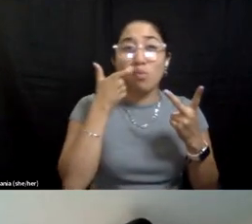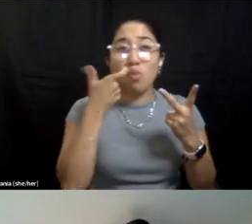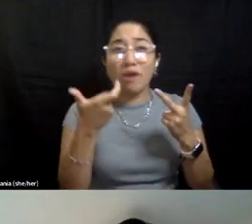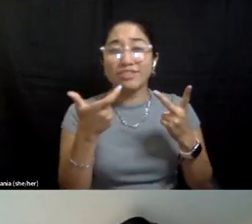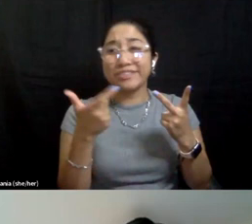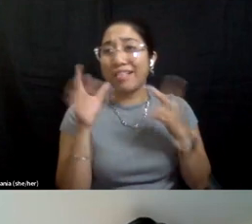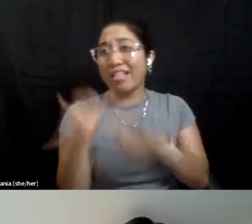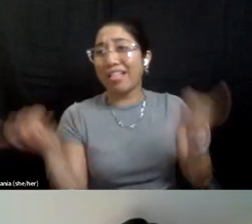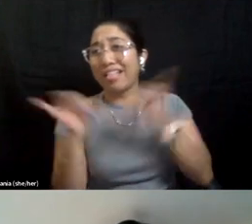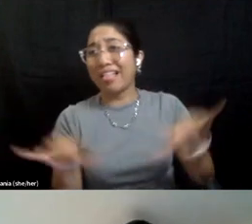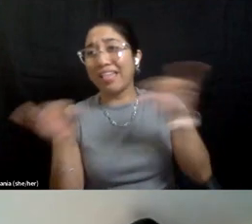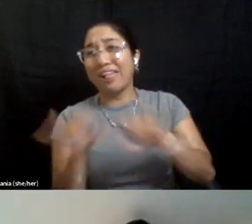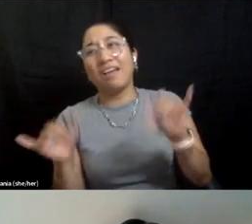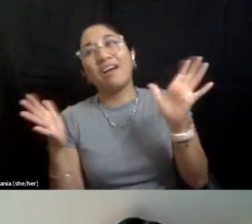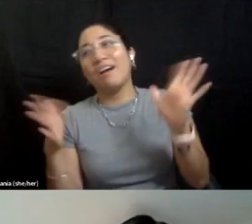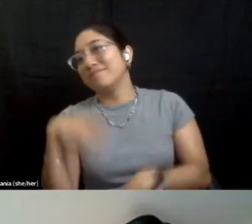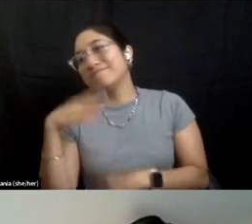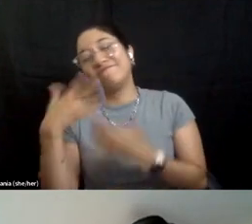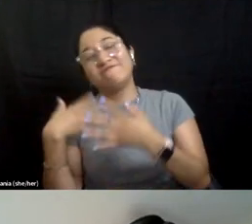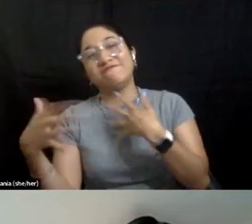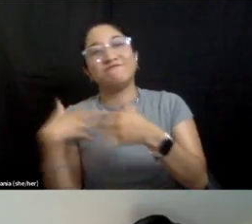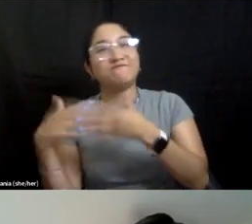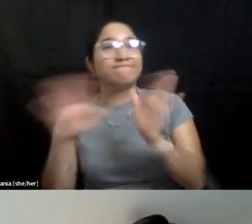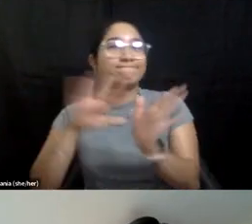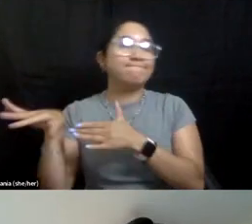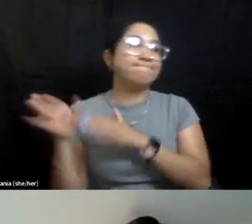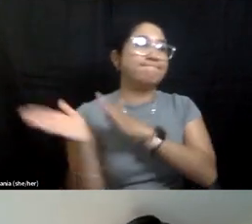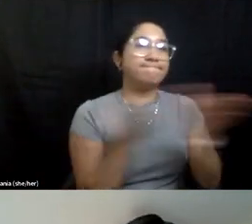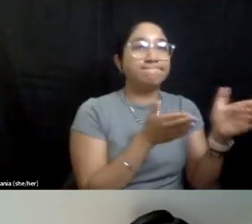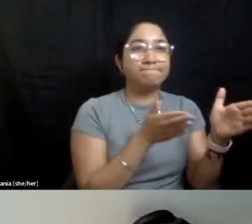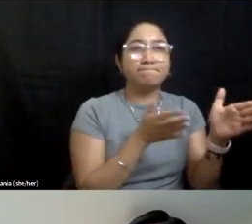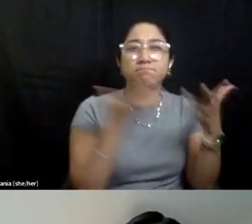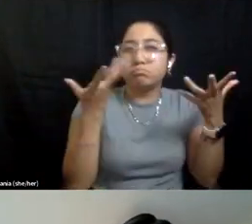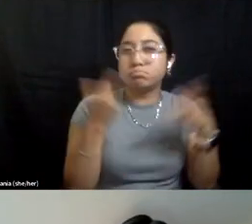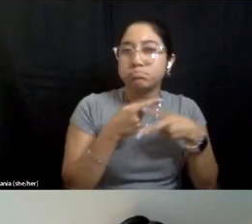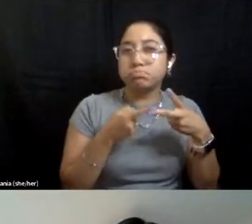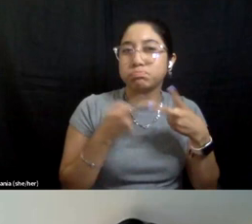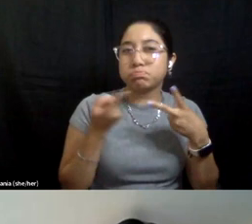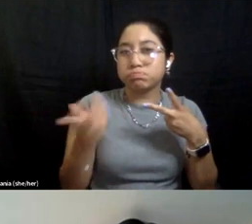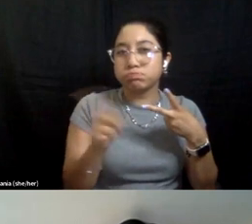types of plays and being like, I'm done, or I don't know, whatever you else could, you could.